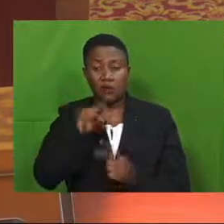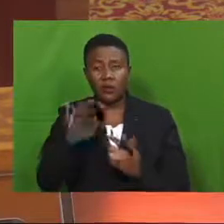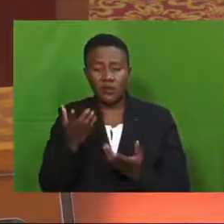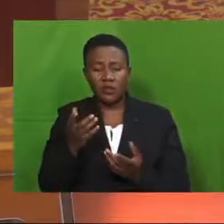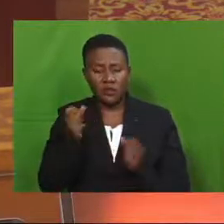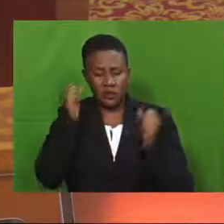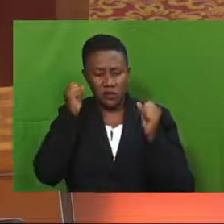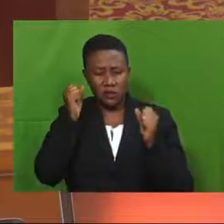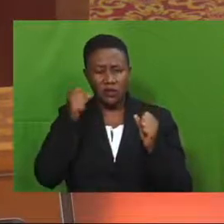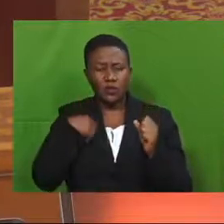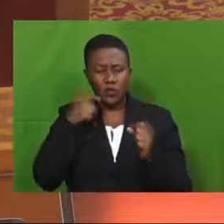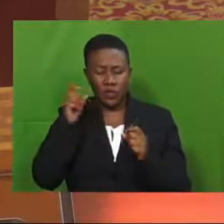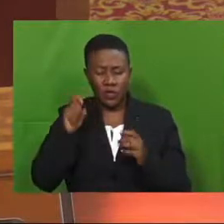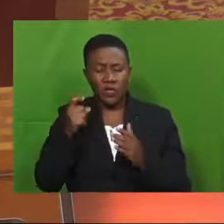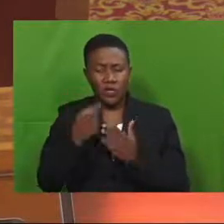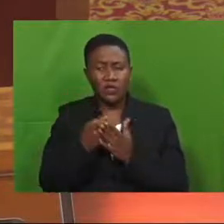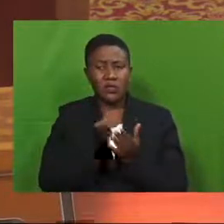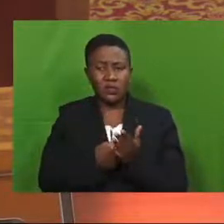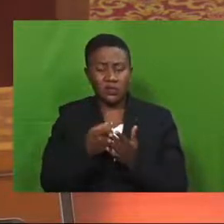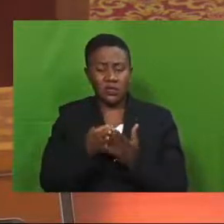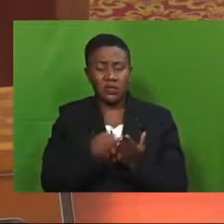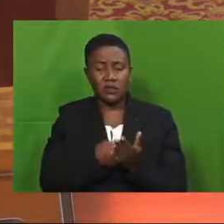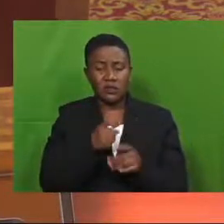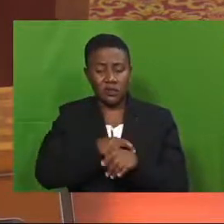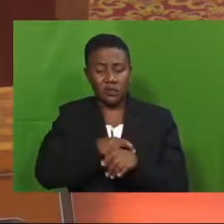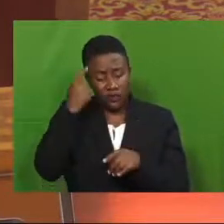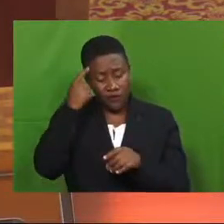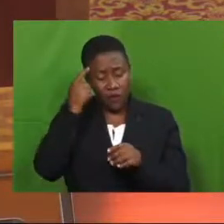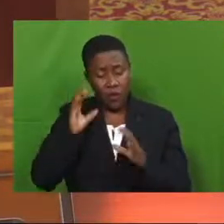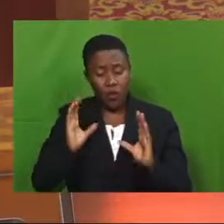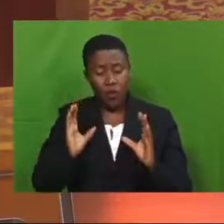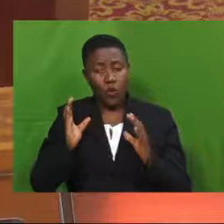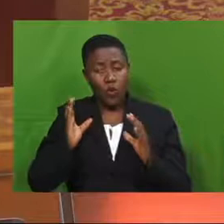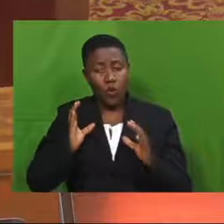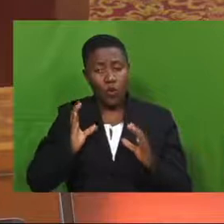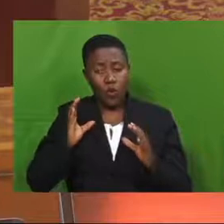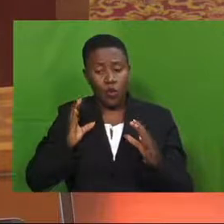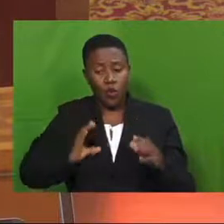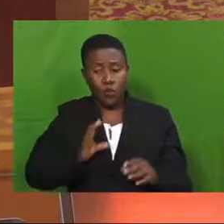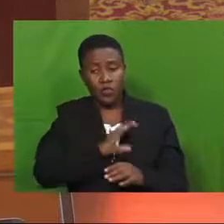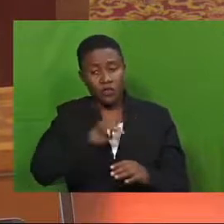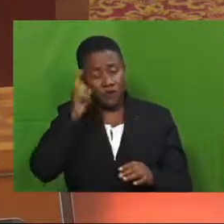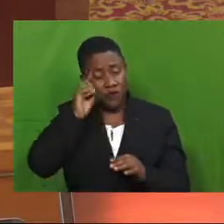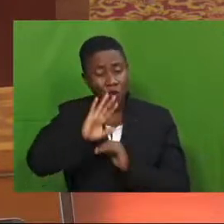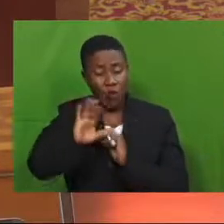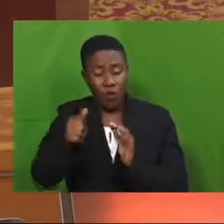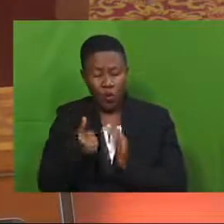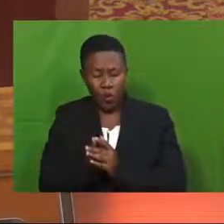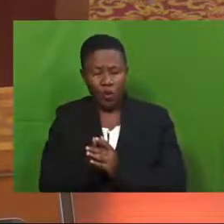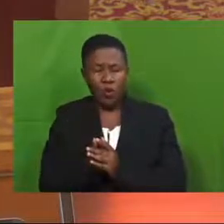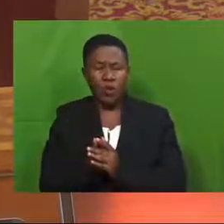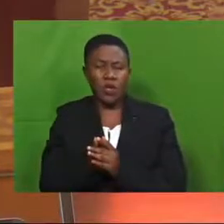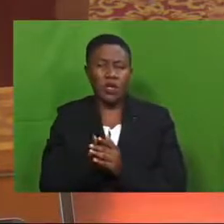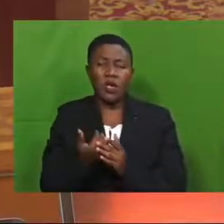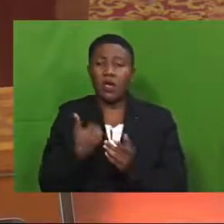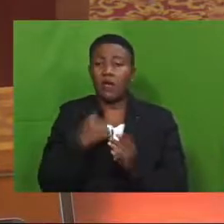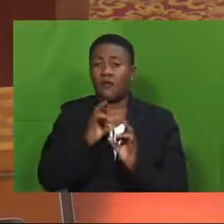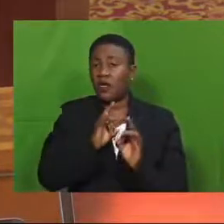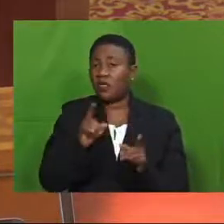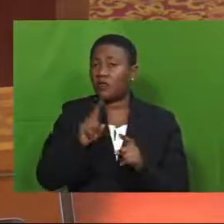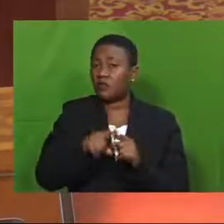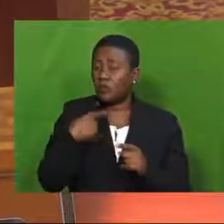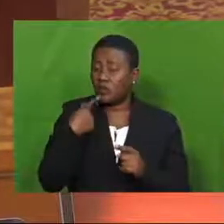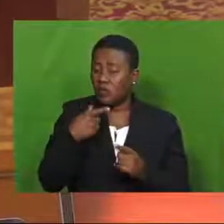caucus level or committee of the whole. Mr. Speaker, I think there's nothing more to say except to crave